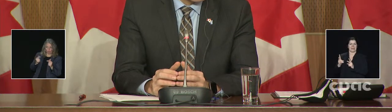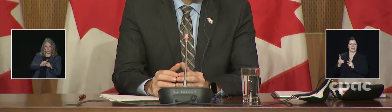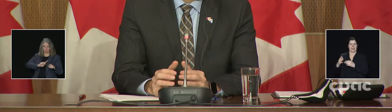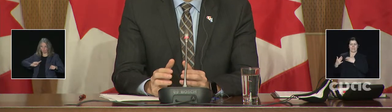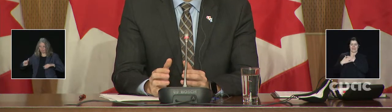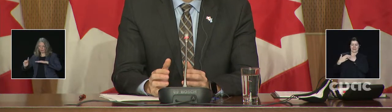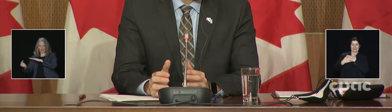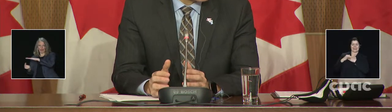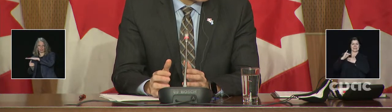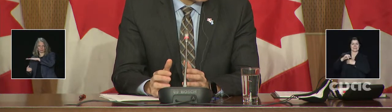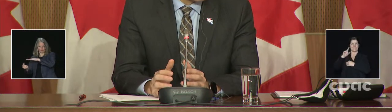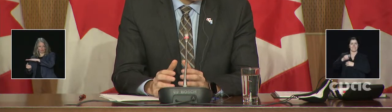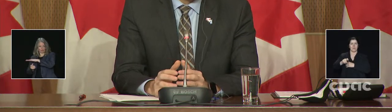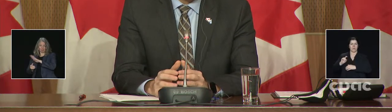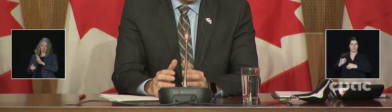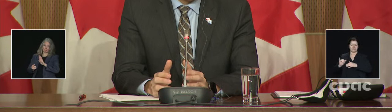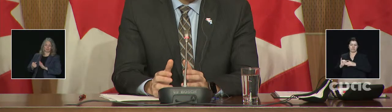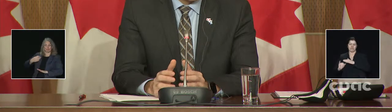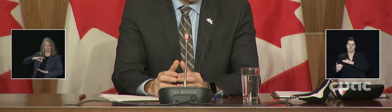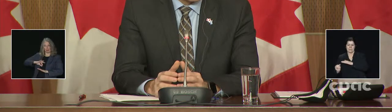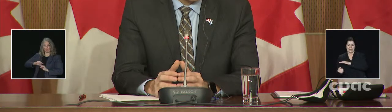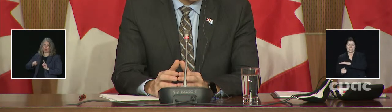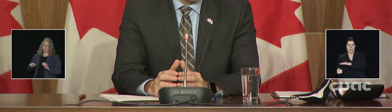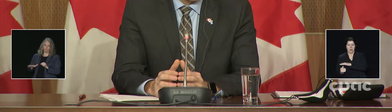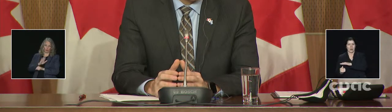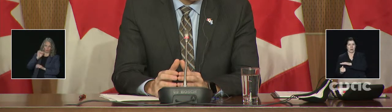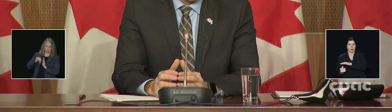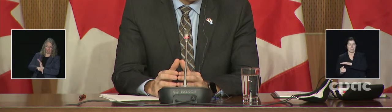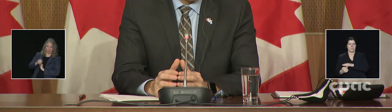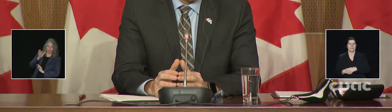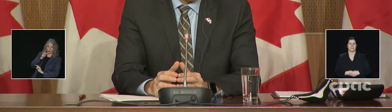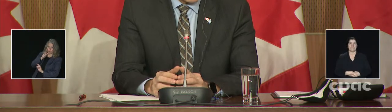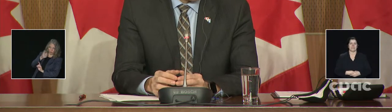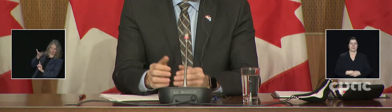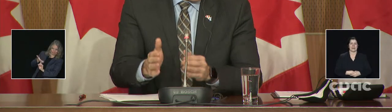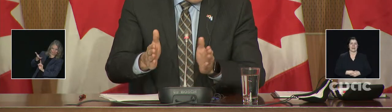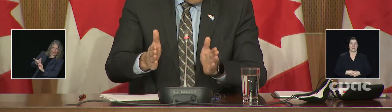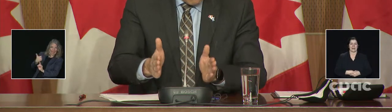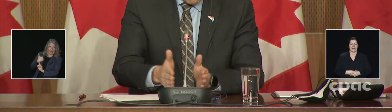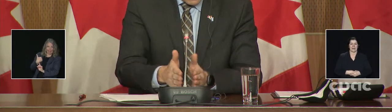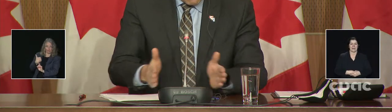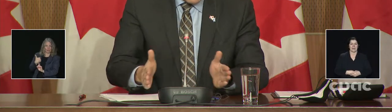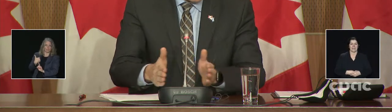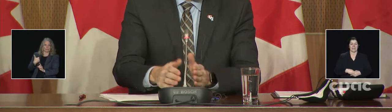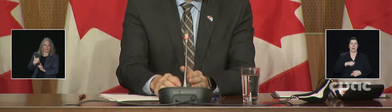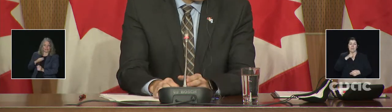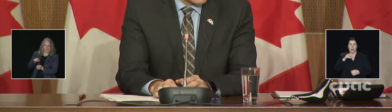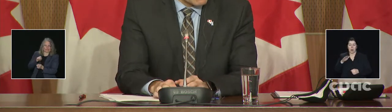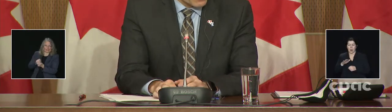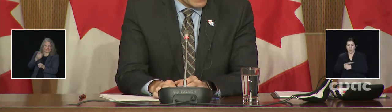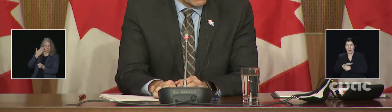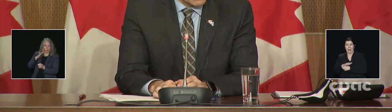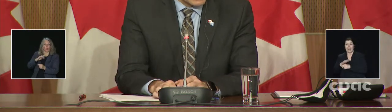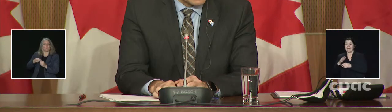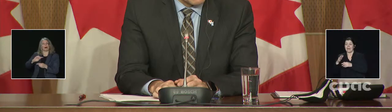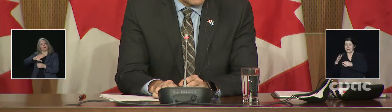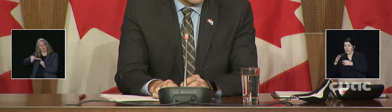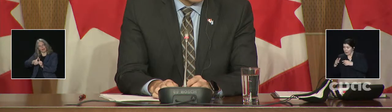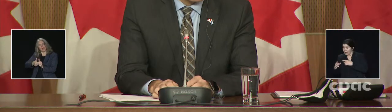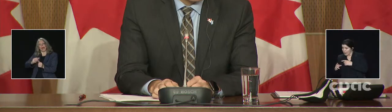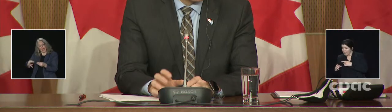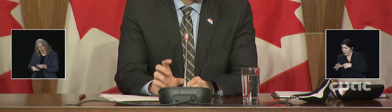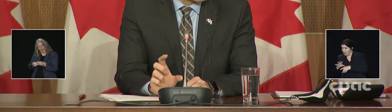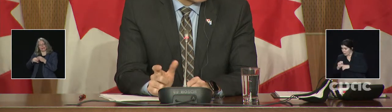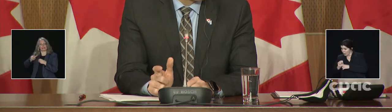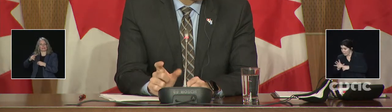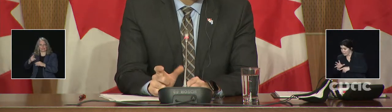useful tool, but not a complete tool, because you still want to be double certain by having a very precise molecular test.